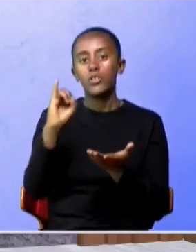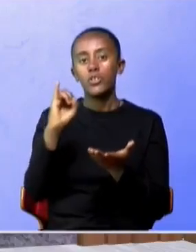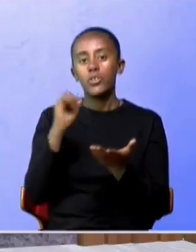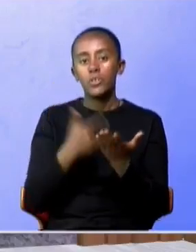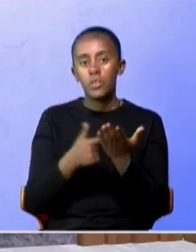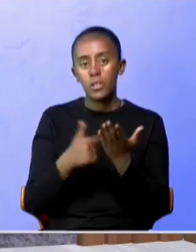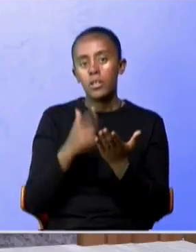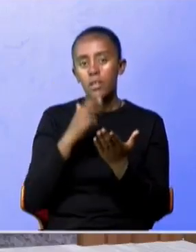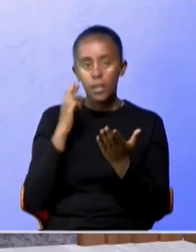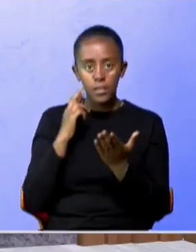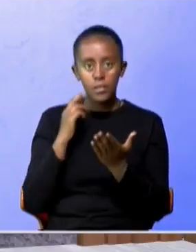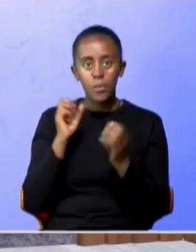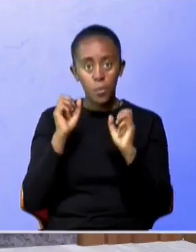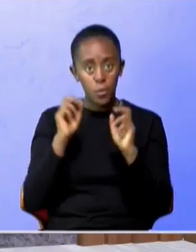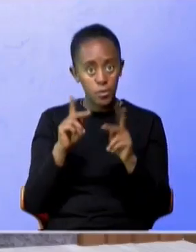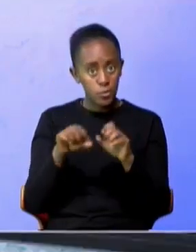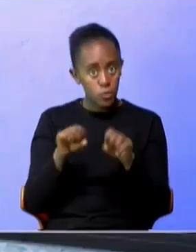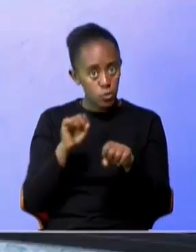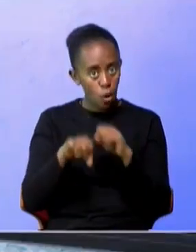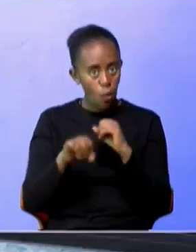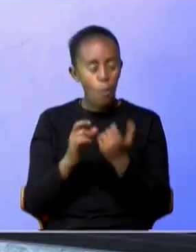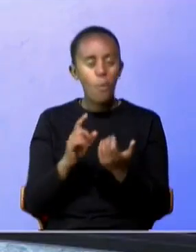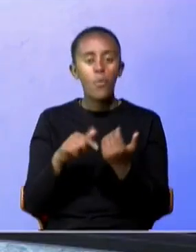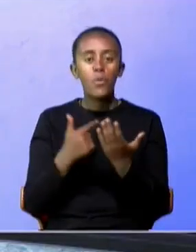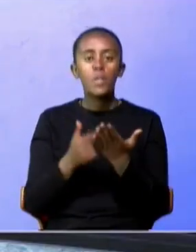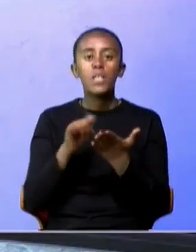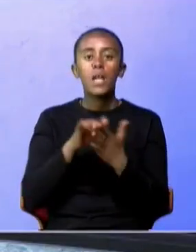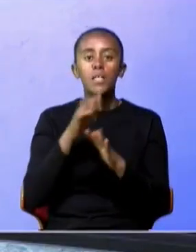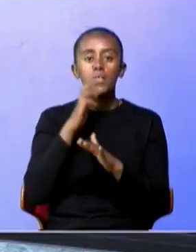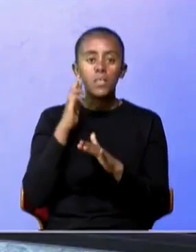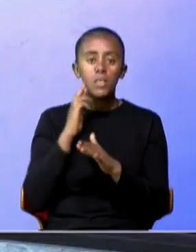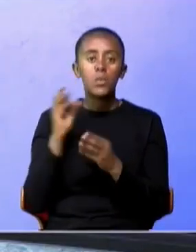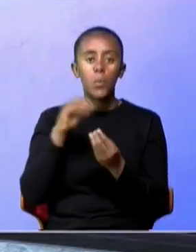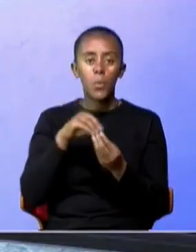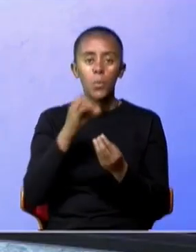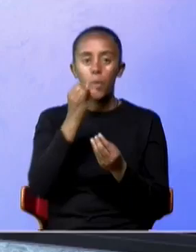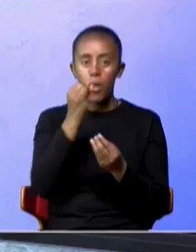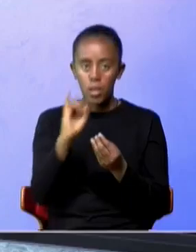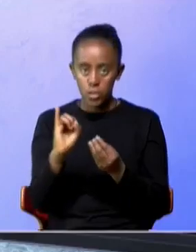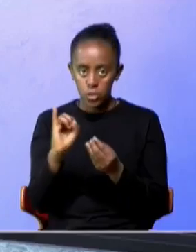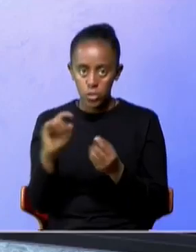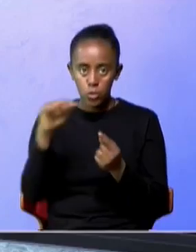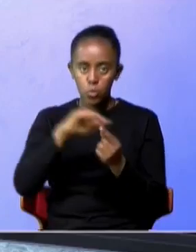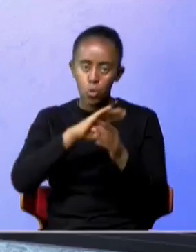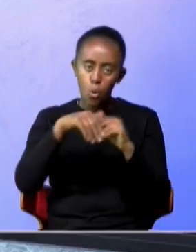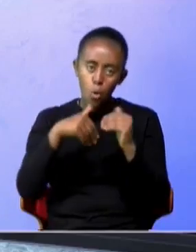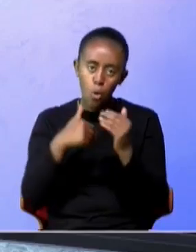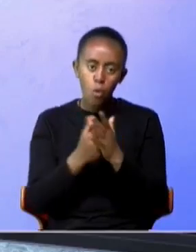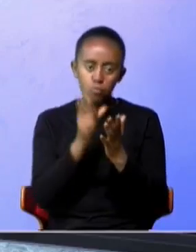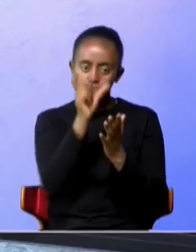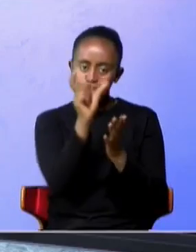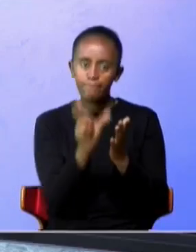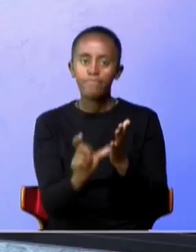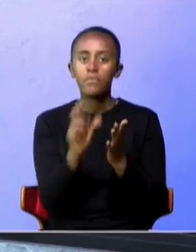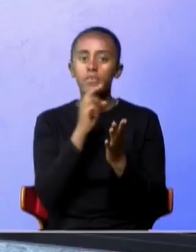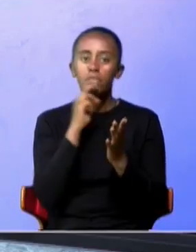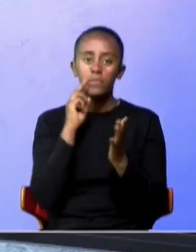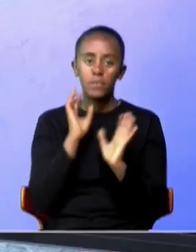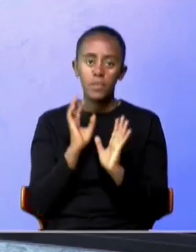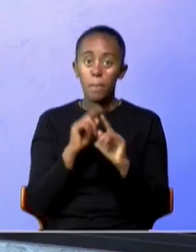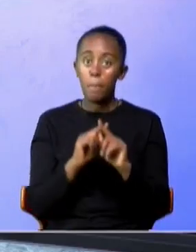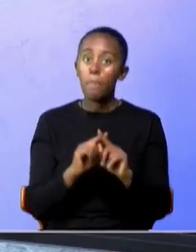is not the case. So if that is the case, we add ings to all of these forms.